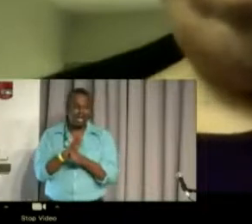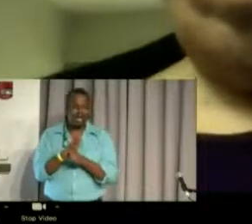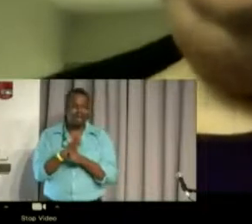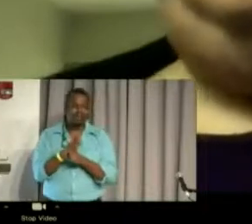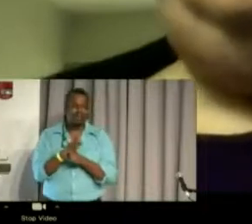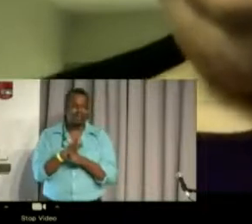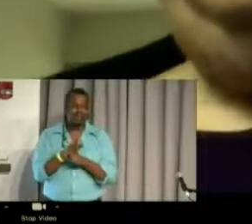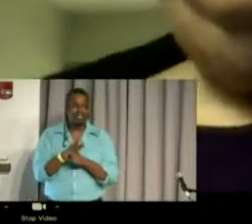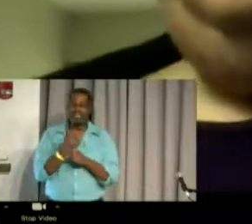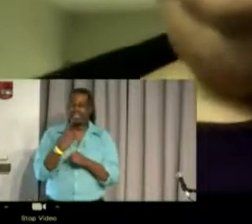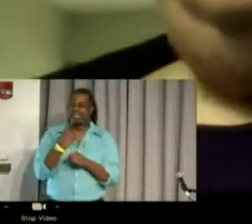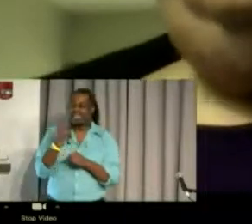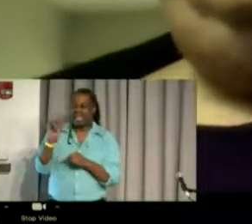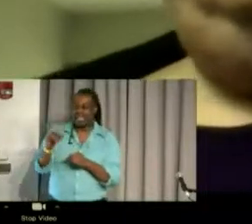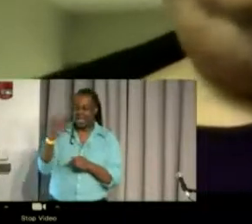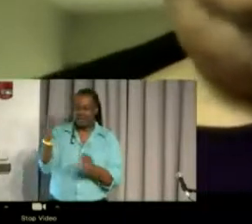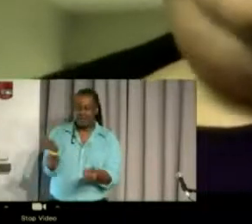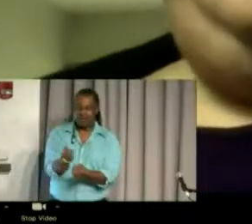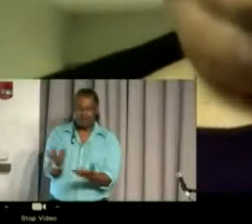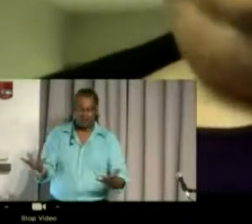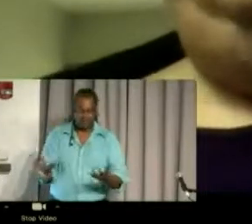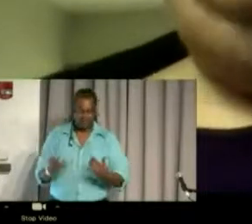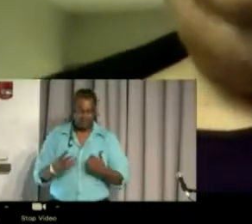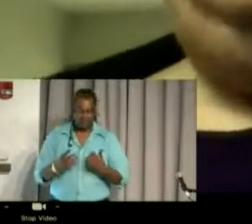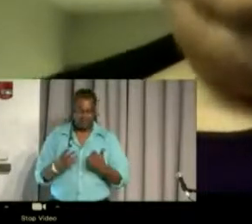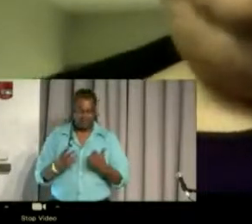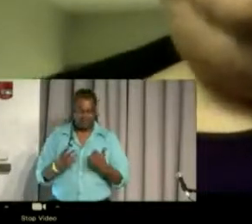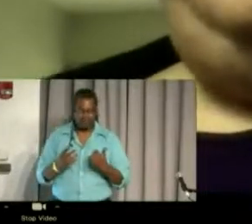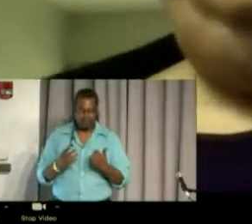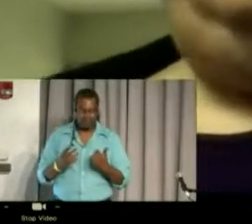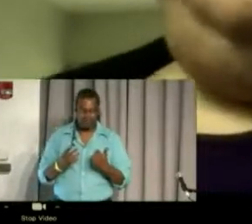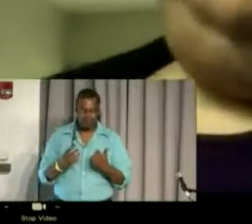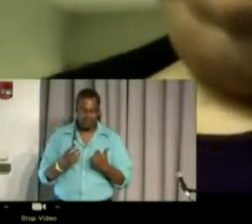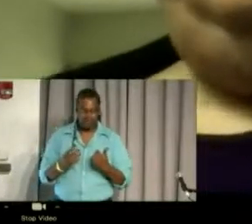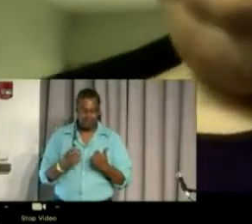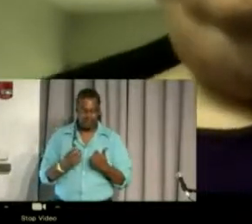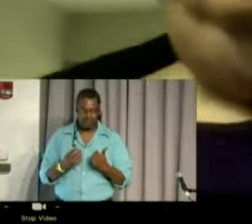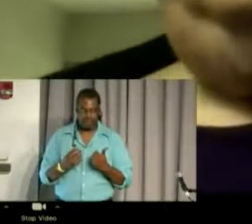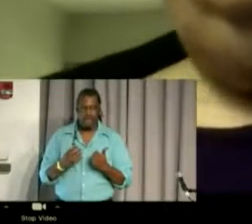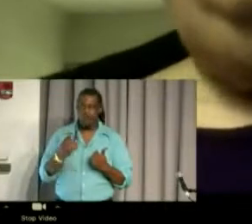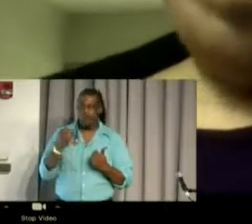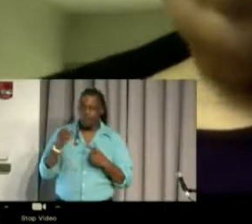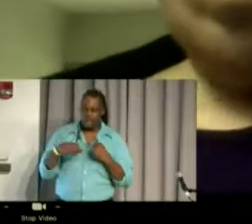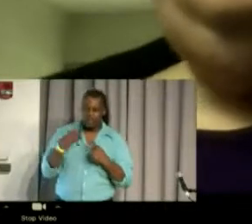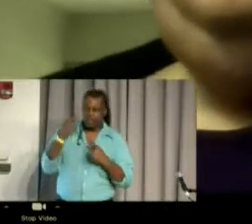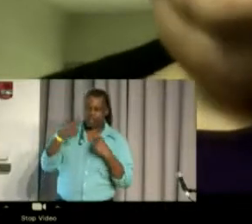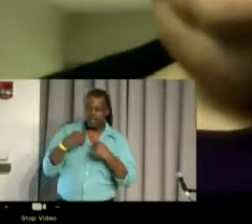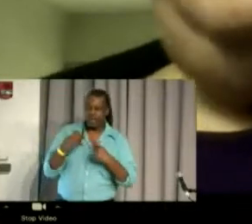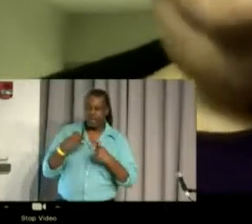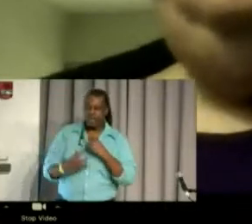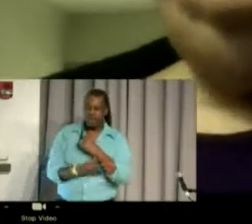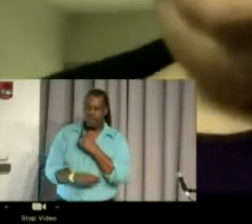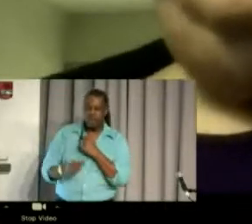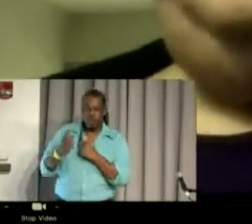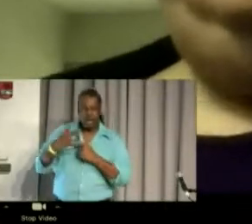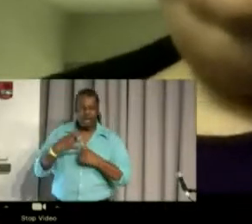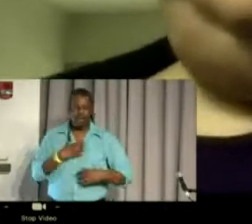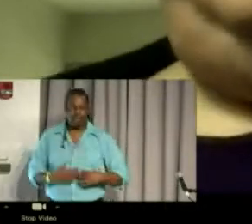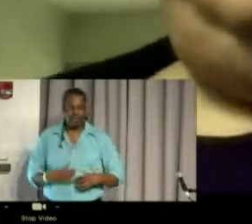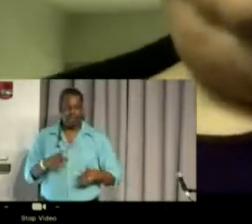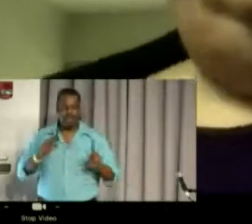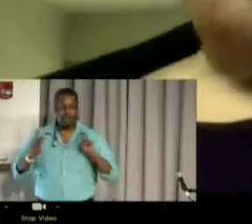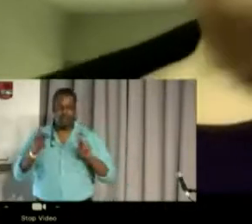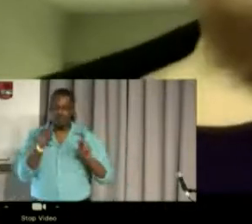scientific knowledge is summary. It is necessary to add that it is poor and half-starved. To acquire it, mankind has